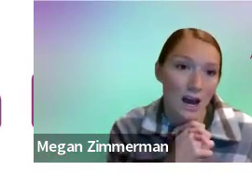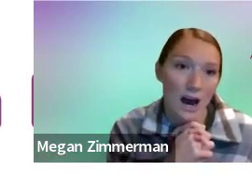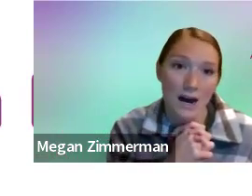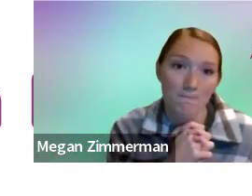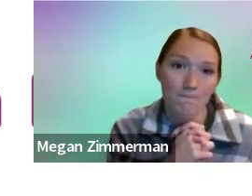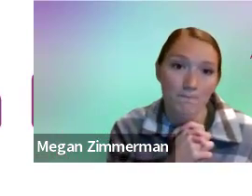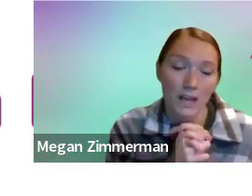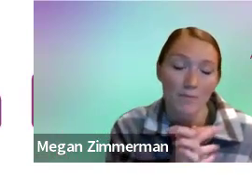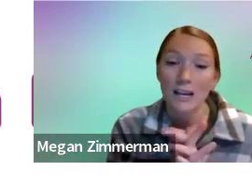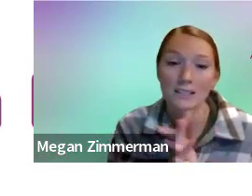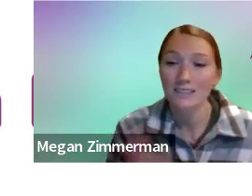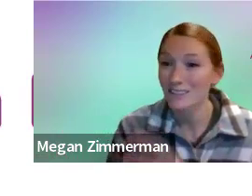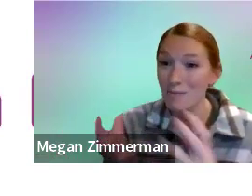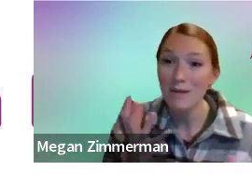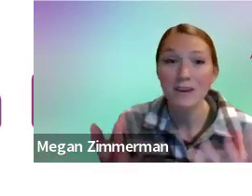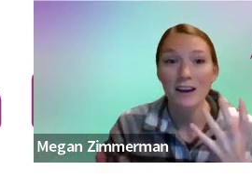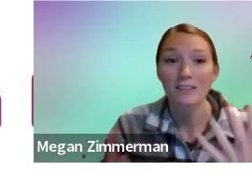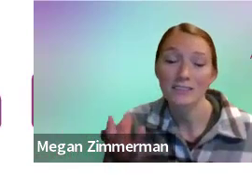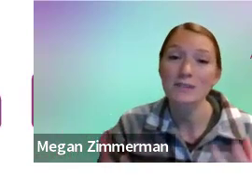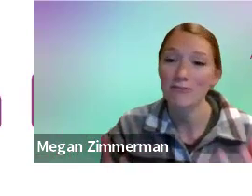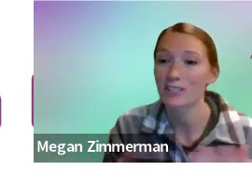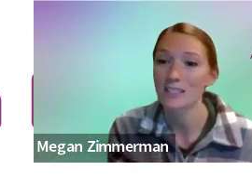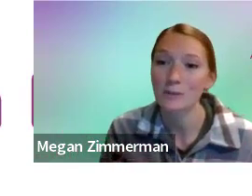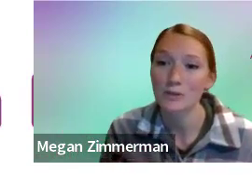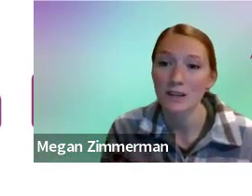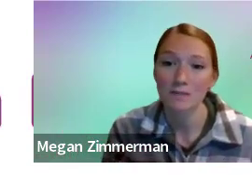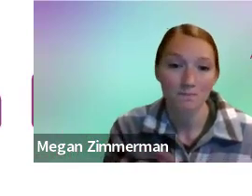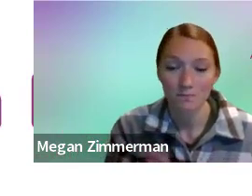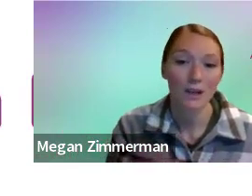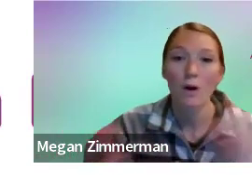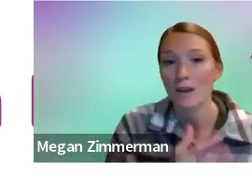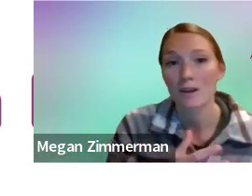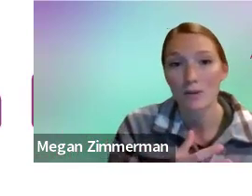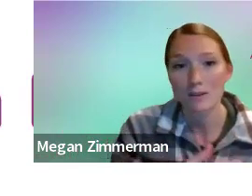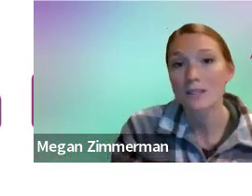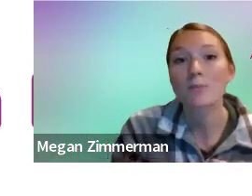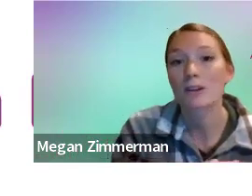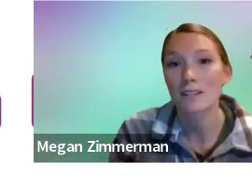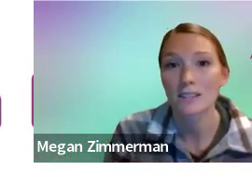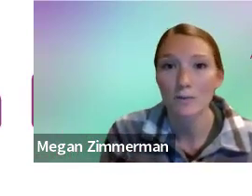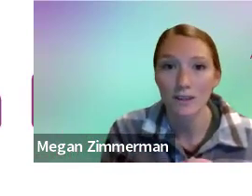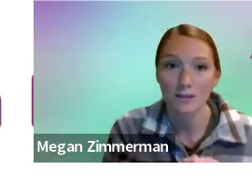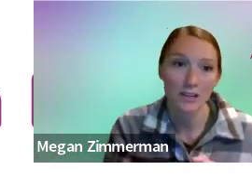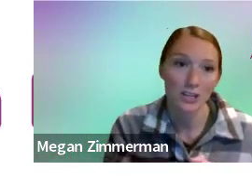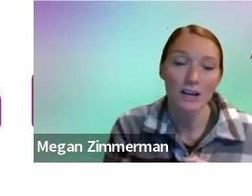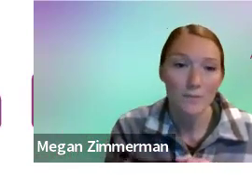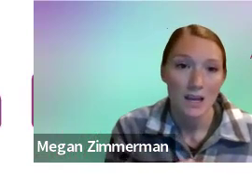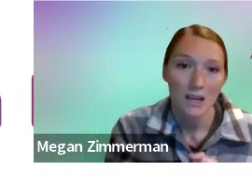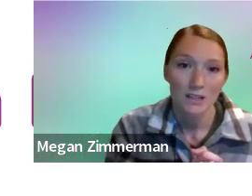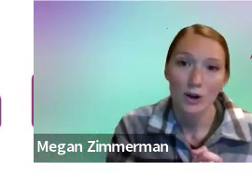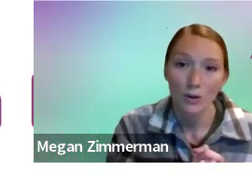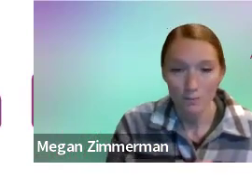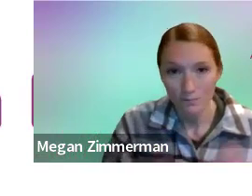disabilities, because there might be some differences between what we typically see with